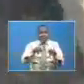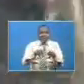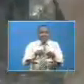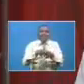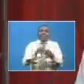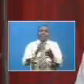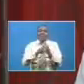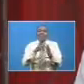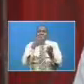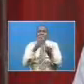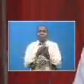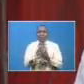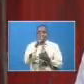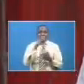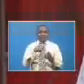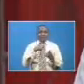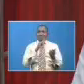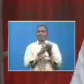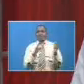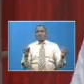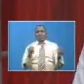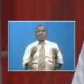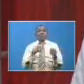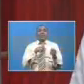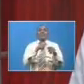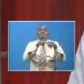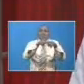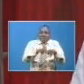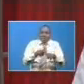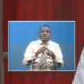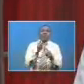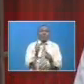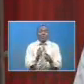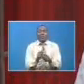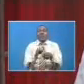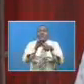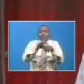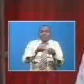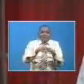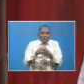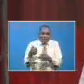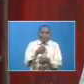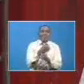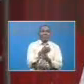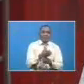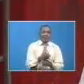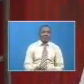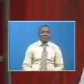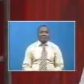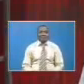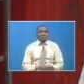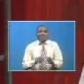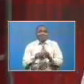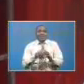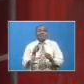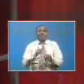good parent? I don't believe that, because it depends on where you are coming from, the way you were taken care of during your childhood. Then